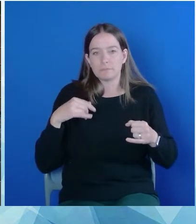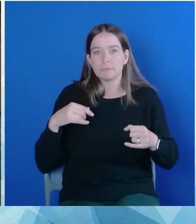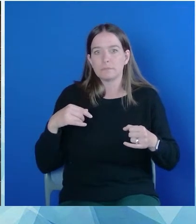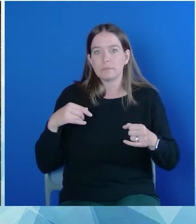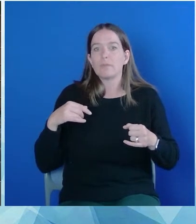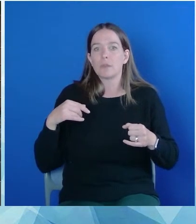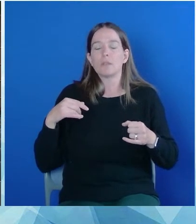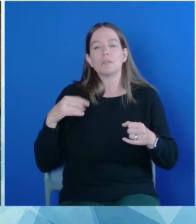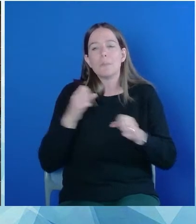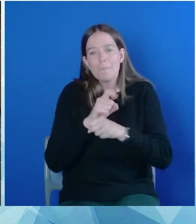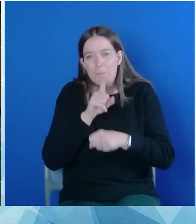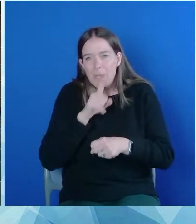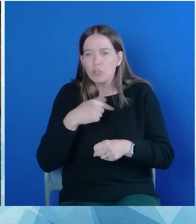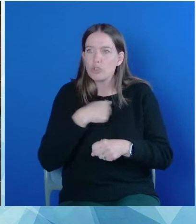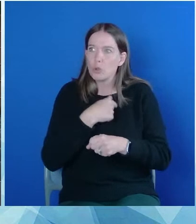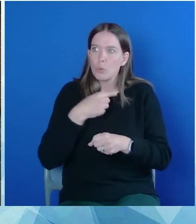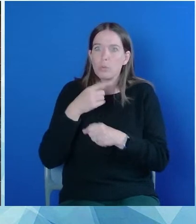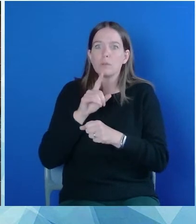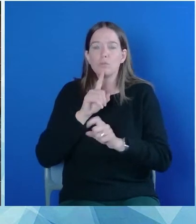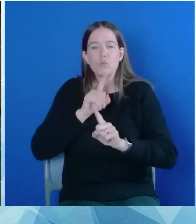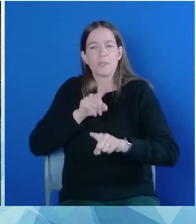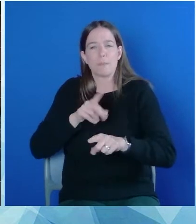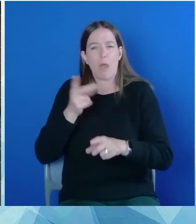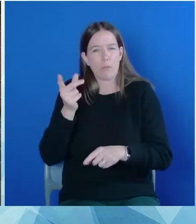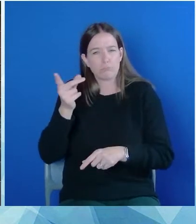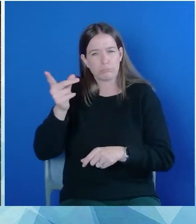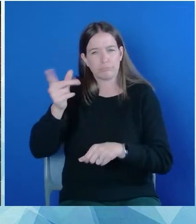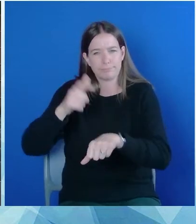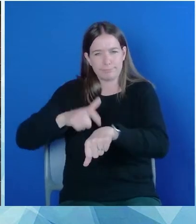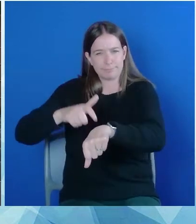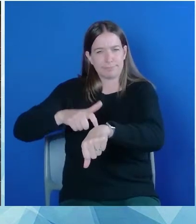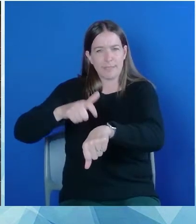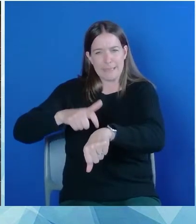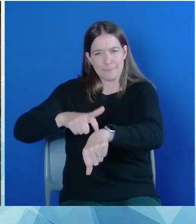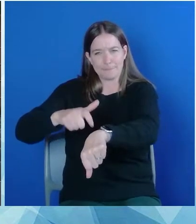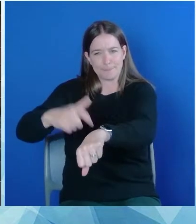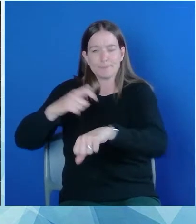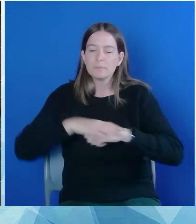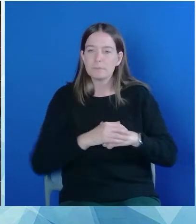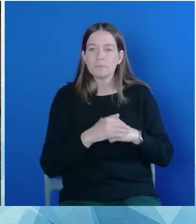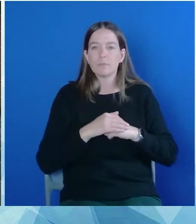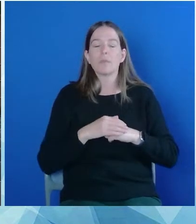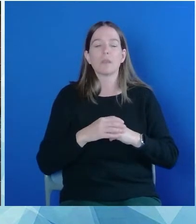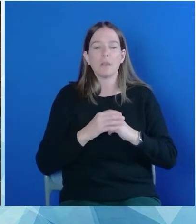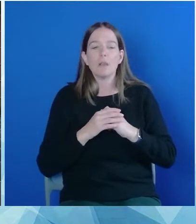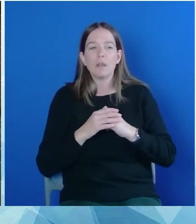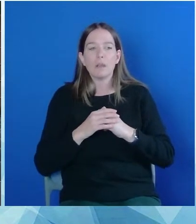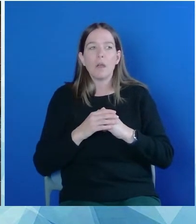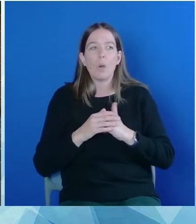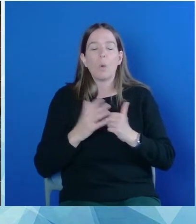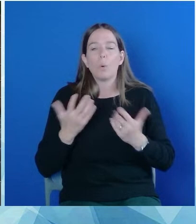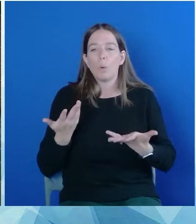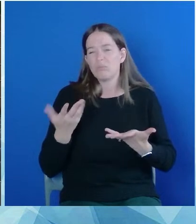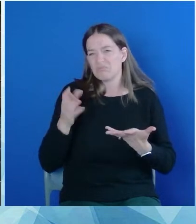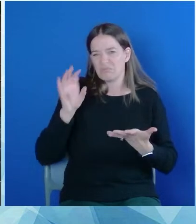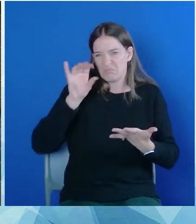were responding in a relatively timely manner. And that is essentially what